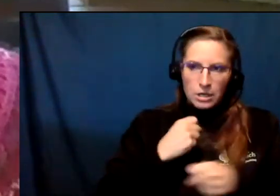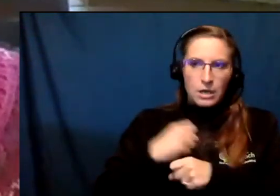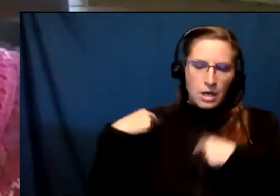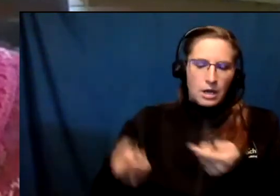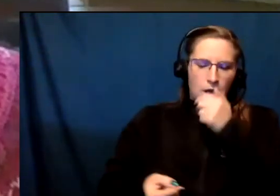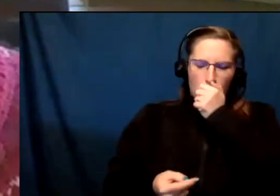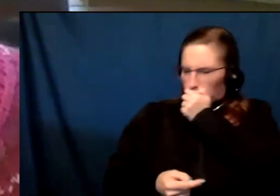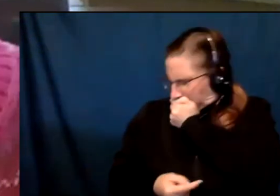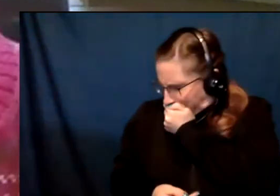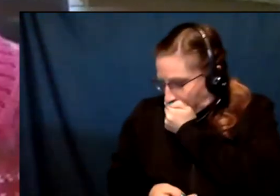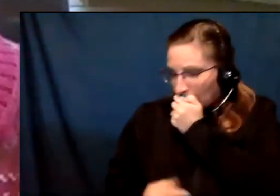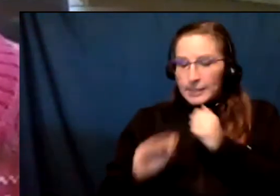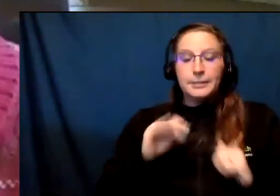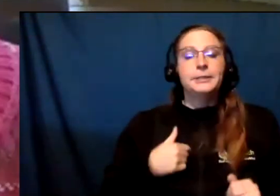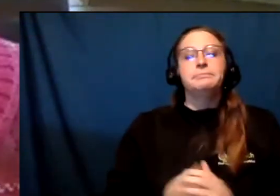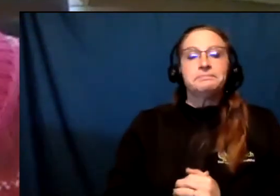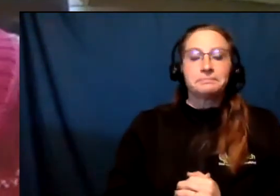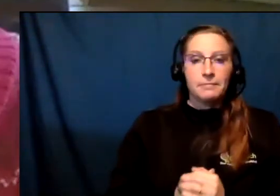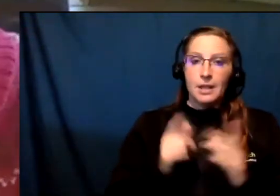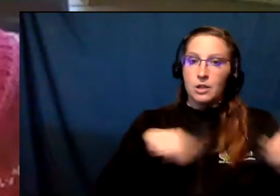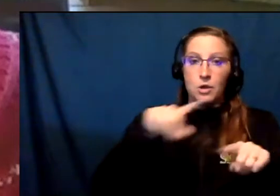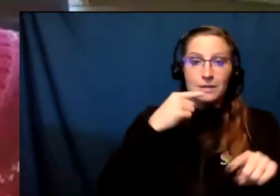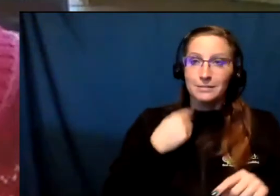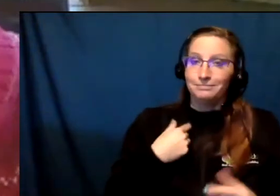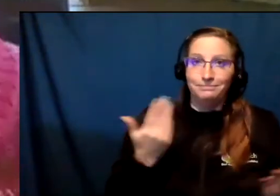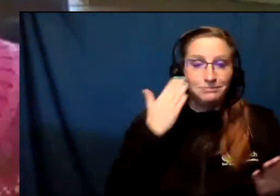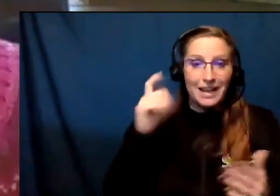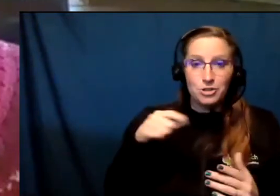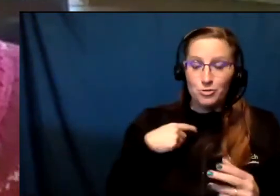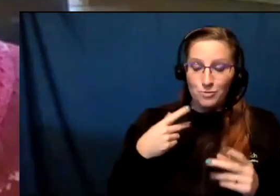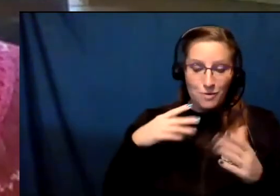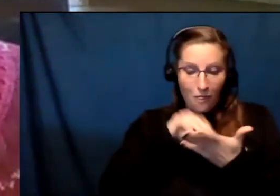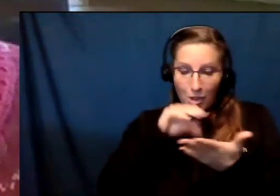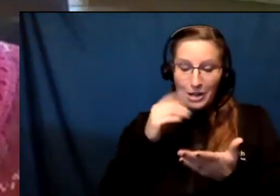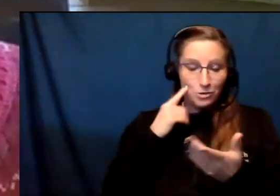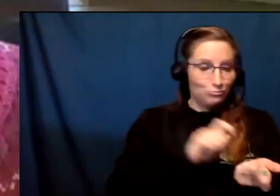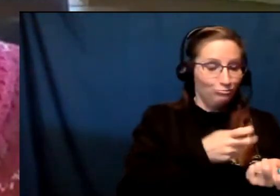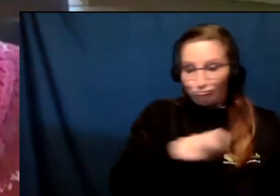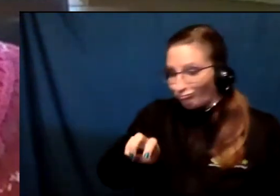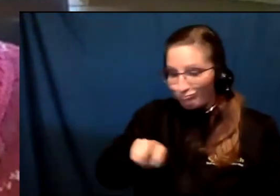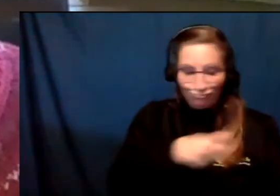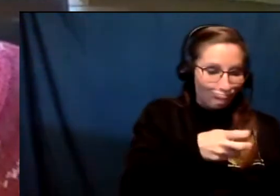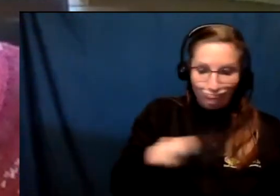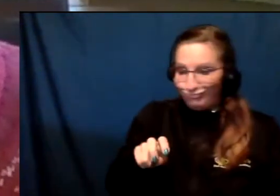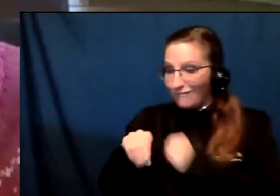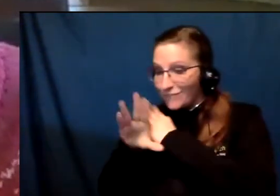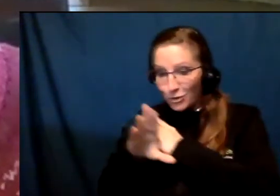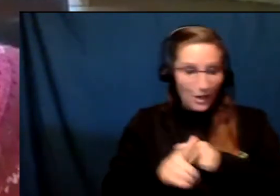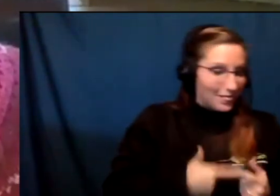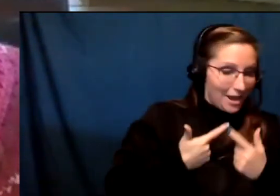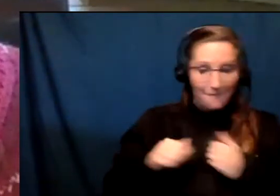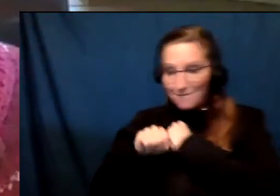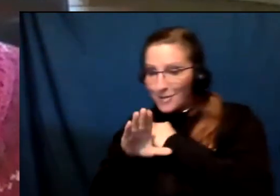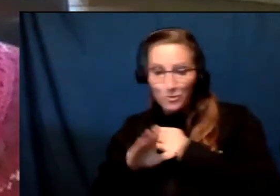the least. And so, like you all said, we've had to learn how to pivot to virtual, and it took a lot of trial and error